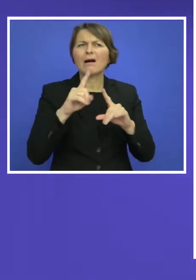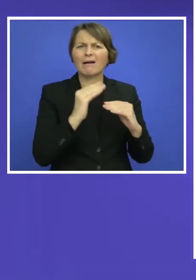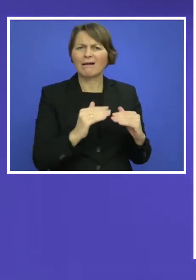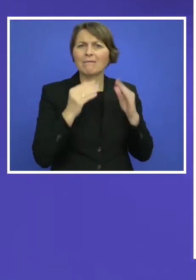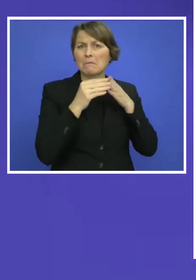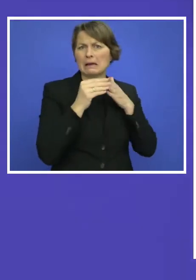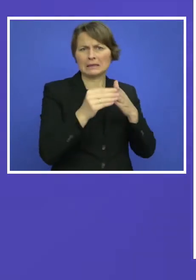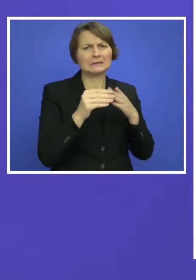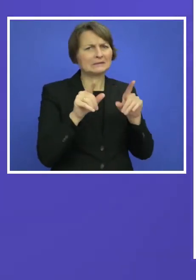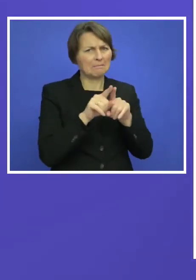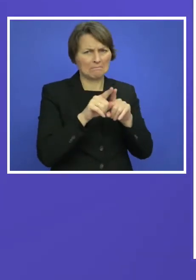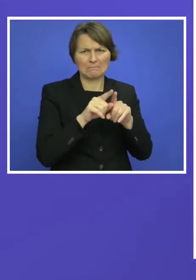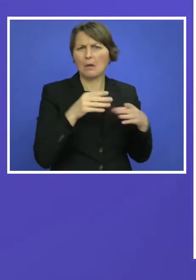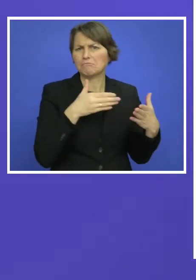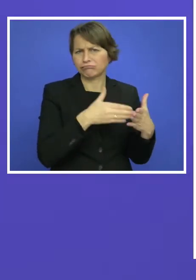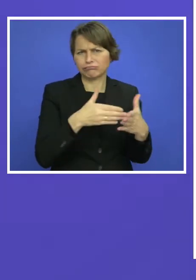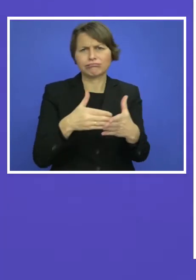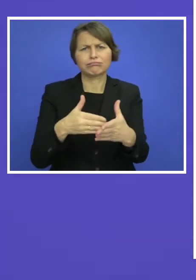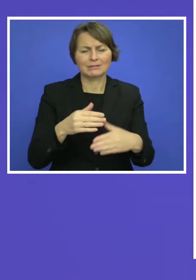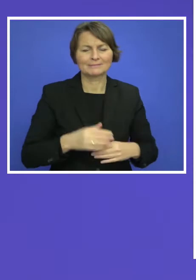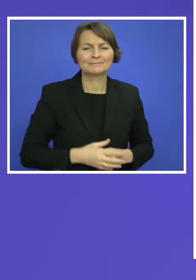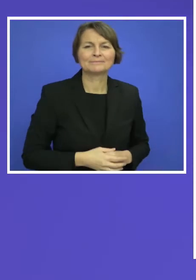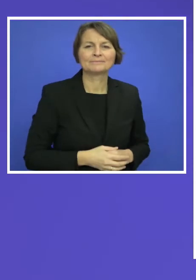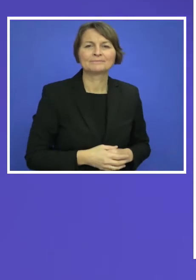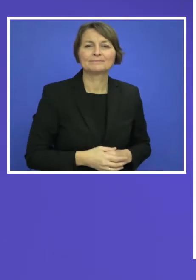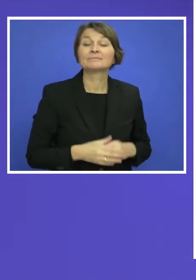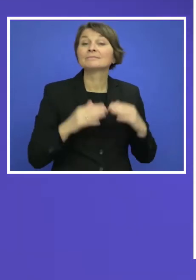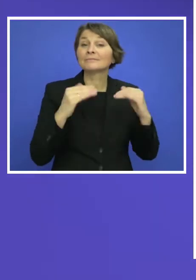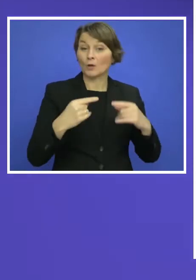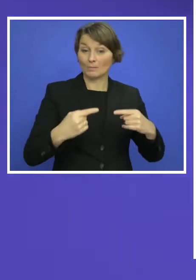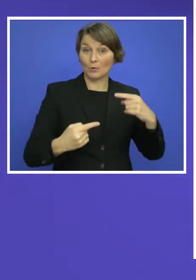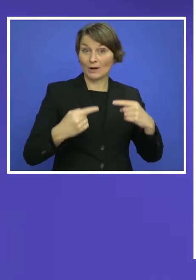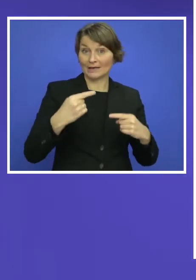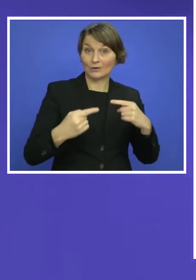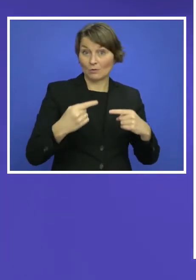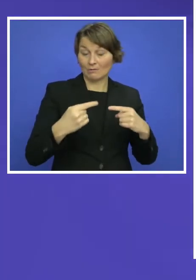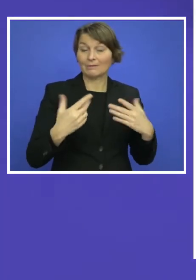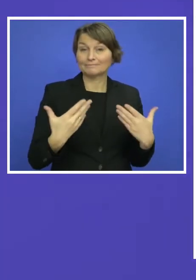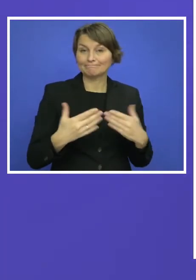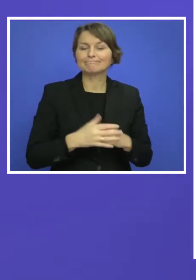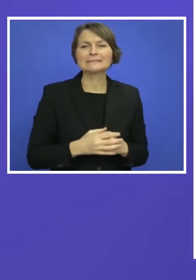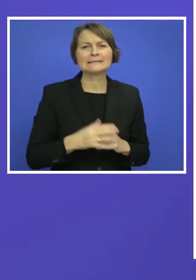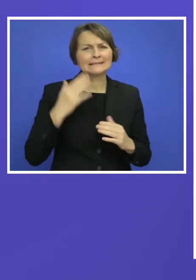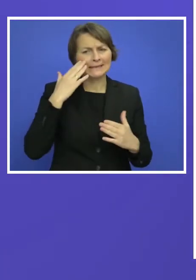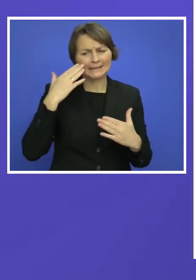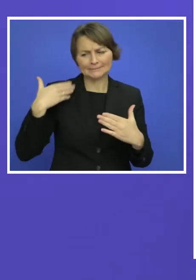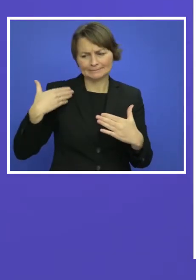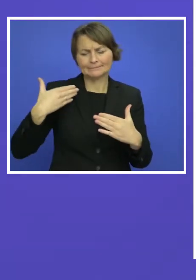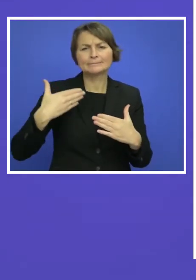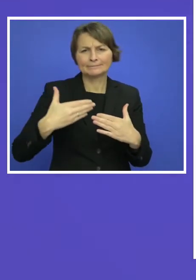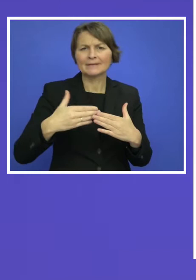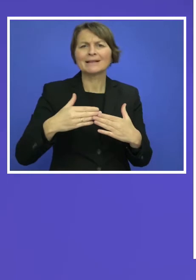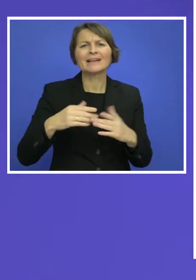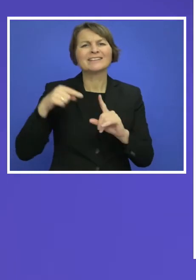Now, when it comes to the political sphere, lately in the Hashemite Kingdom of Jordan, we